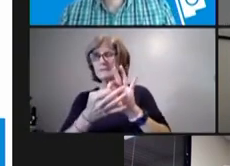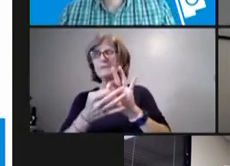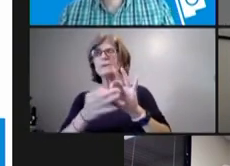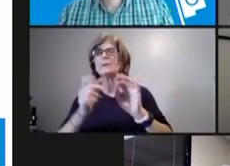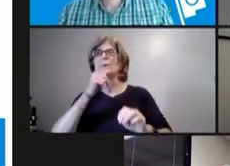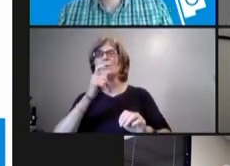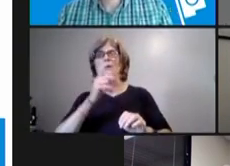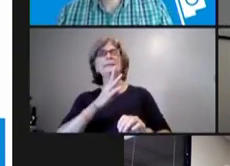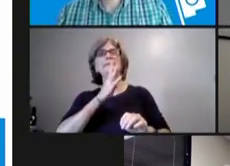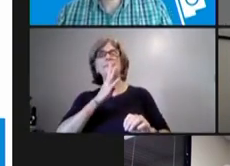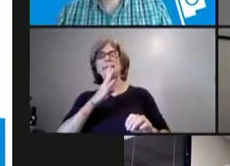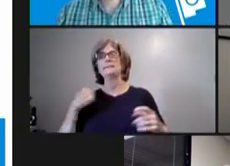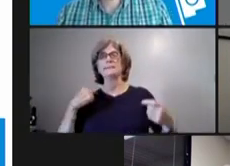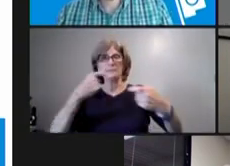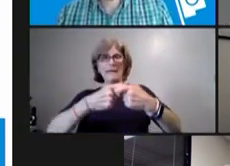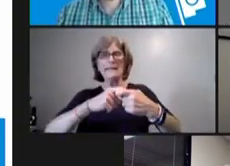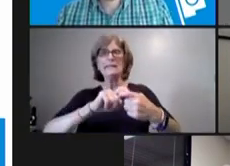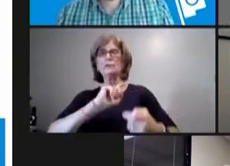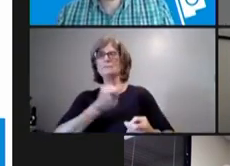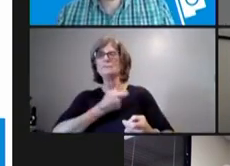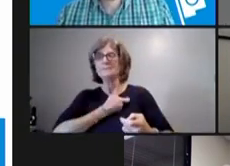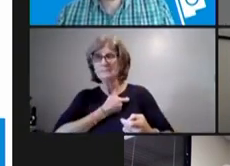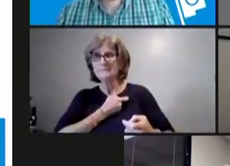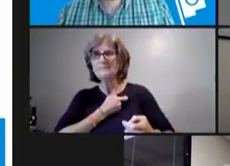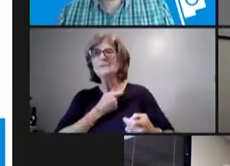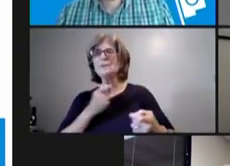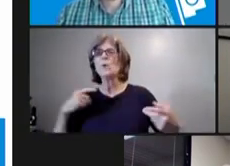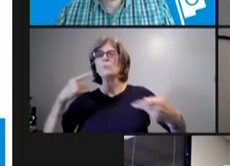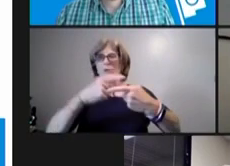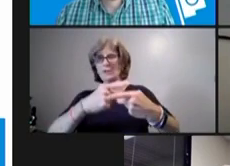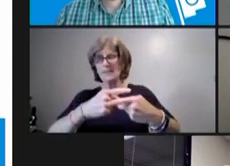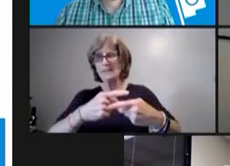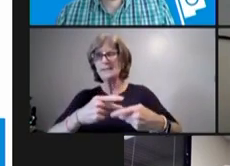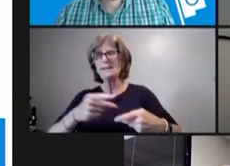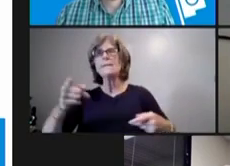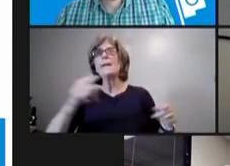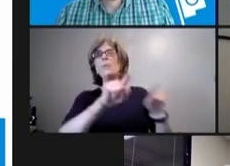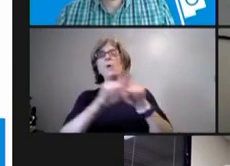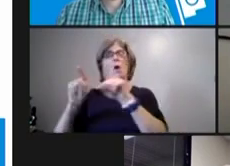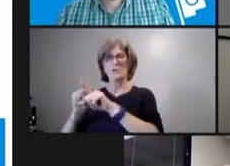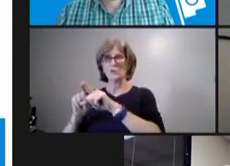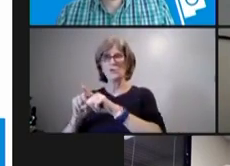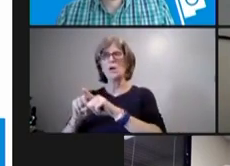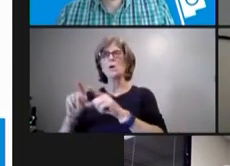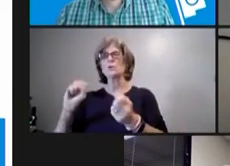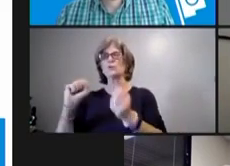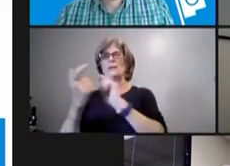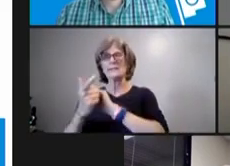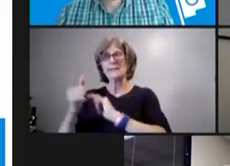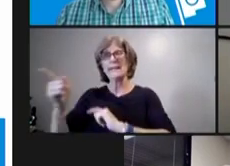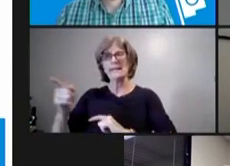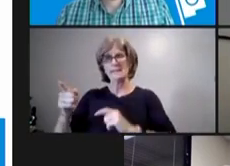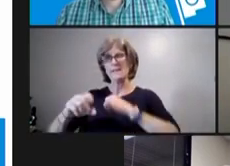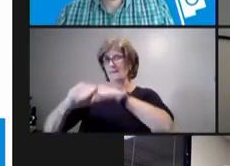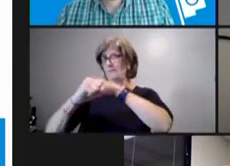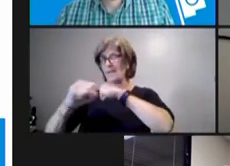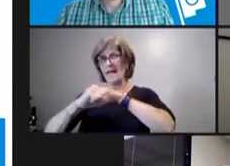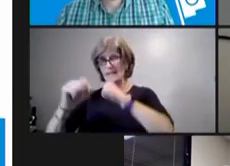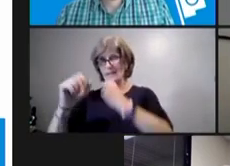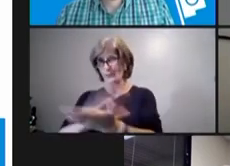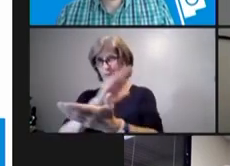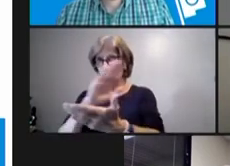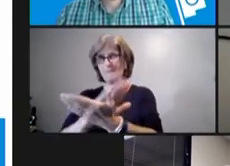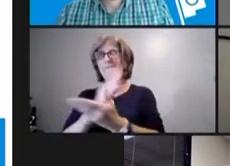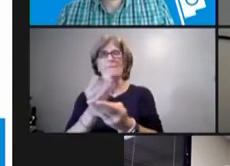or Portuguese so that they can work with us. And they also are translating our flyer so that they can provide it to